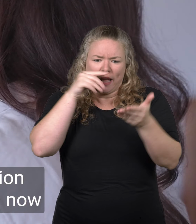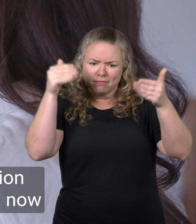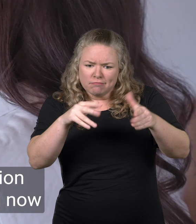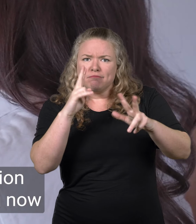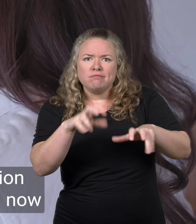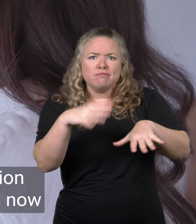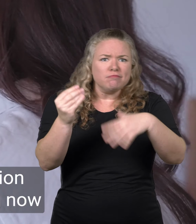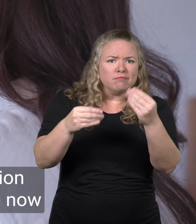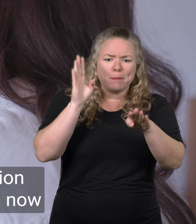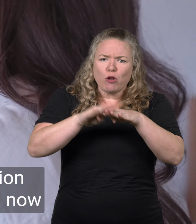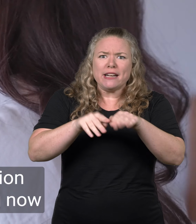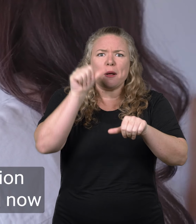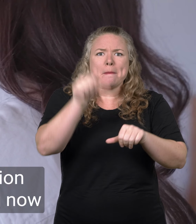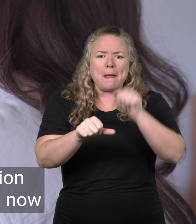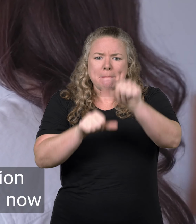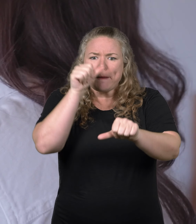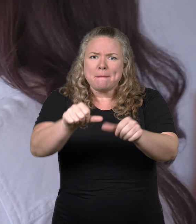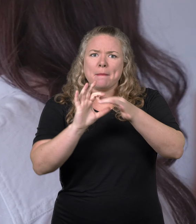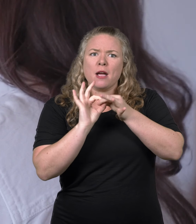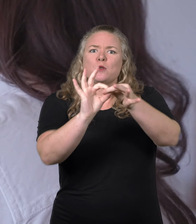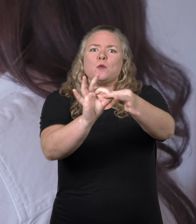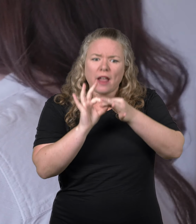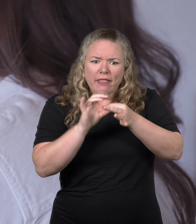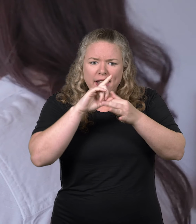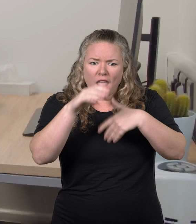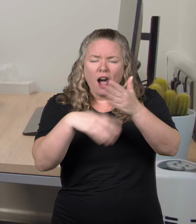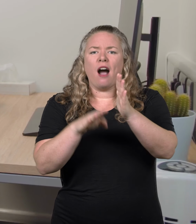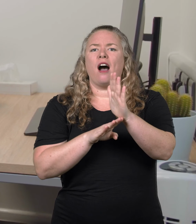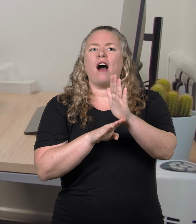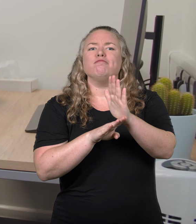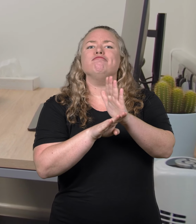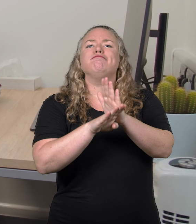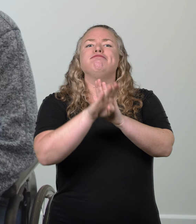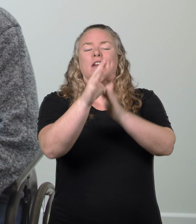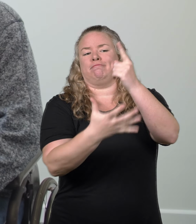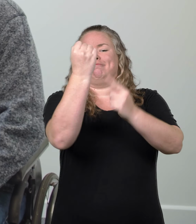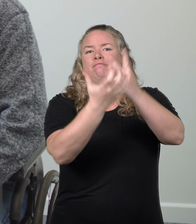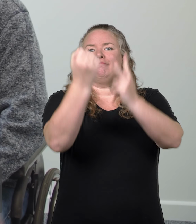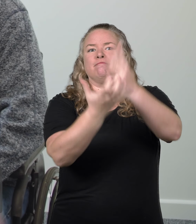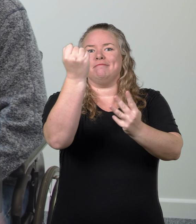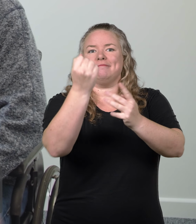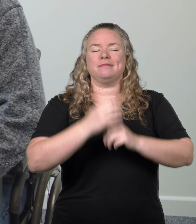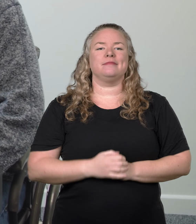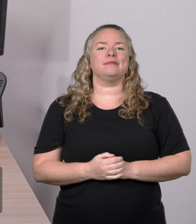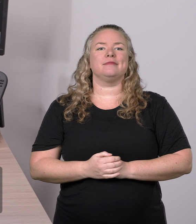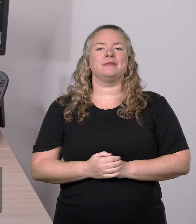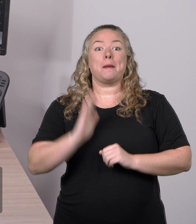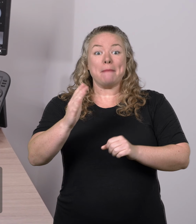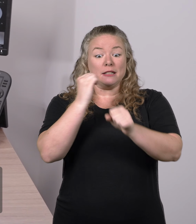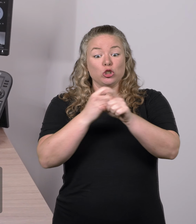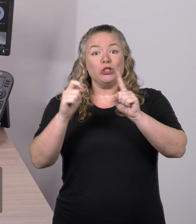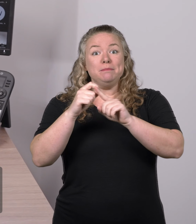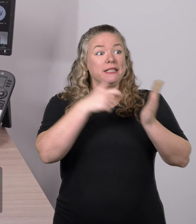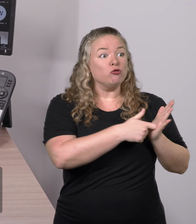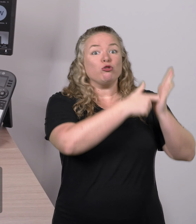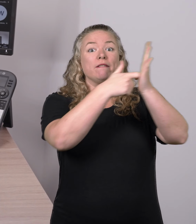option because it looks at how you're feeling now and the practical steps that we can take together to get you feeling better and